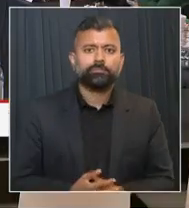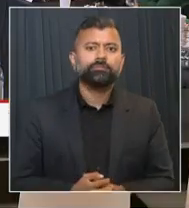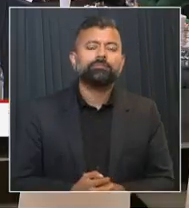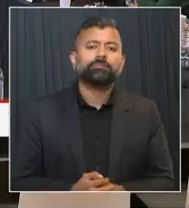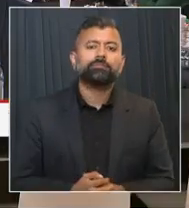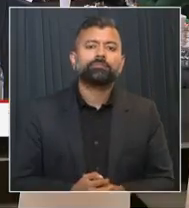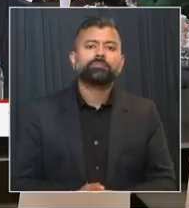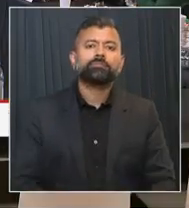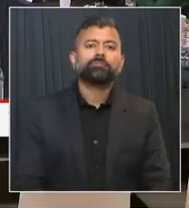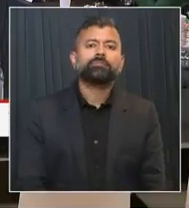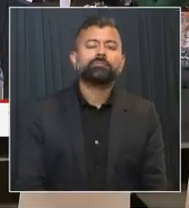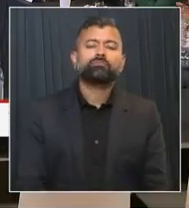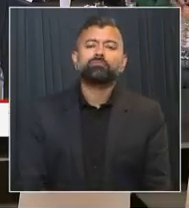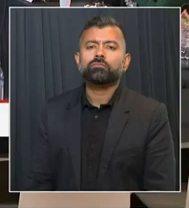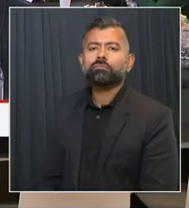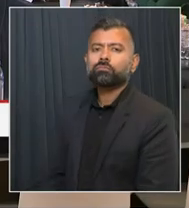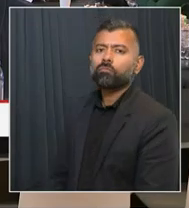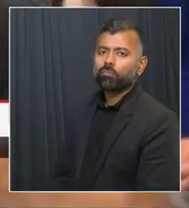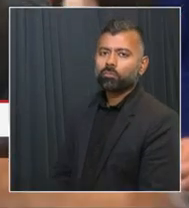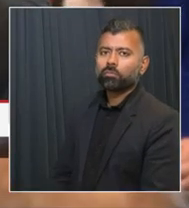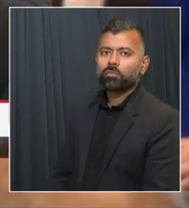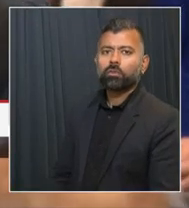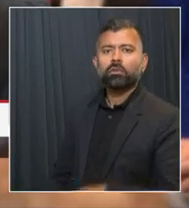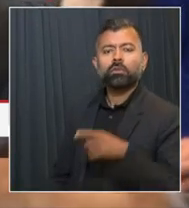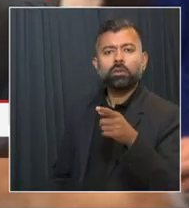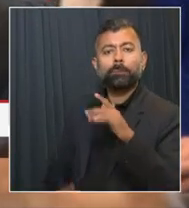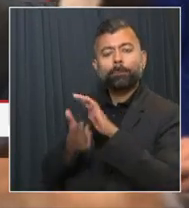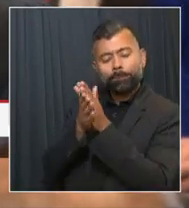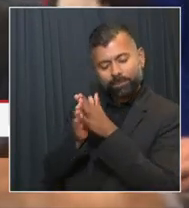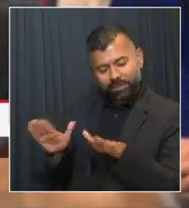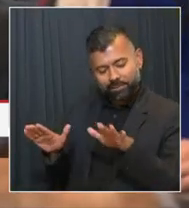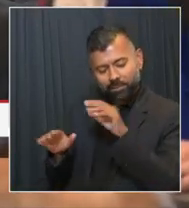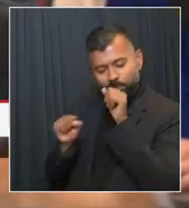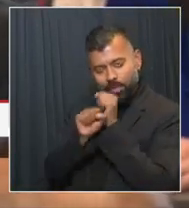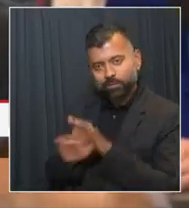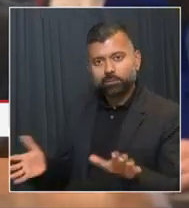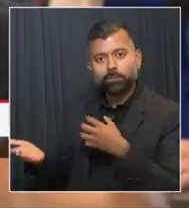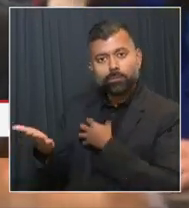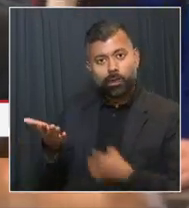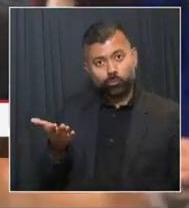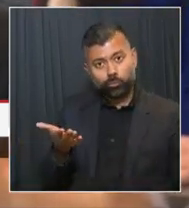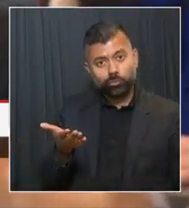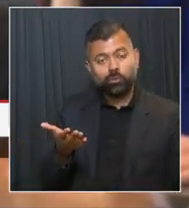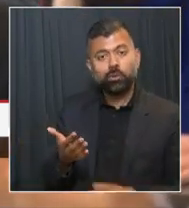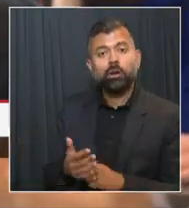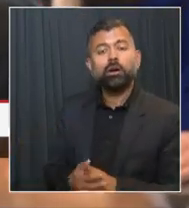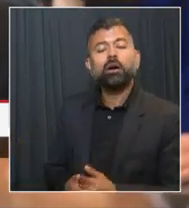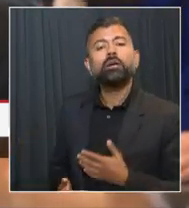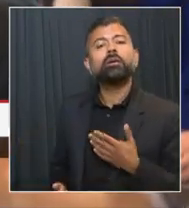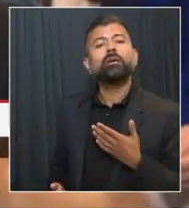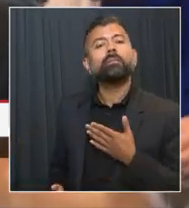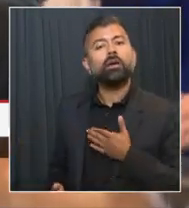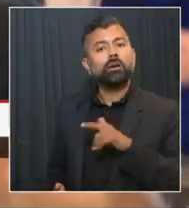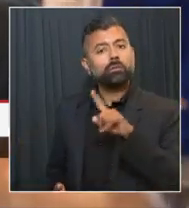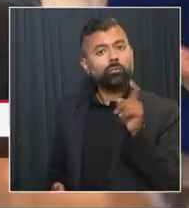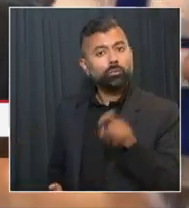Peace and blessings, Madam Mayor. My first question is in regards to the FY25 supplemental.